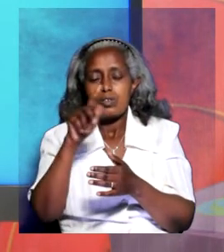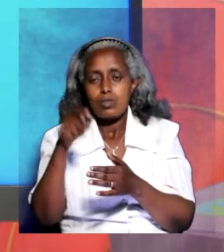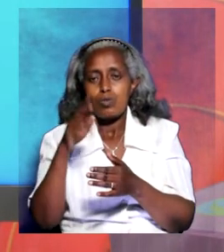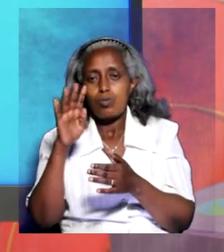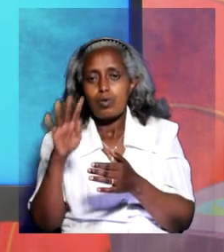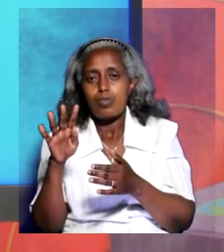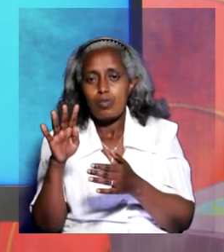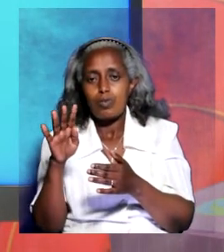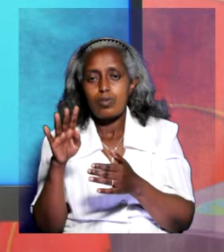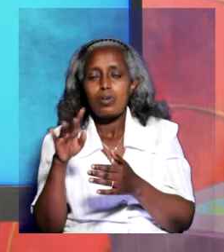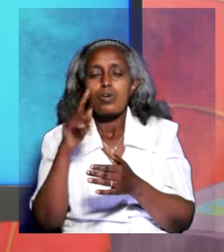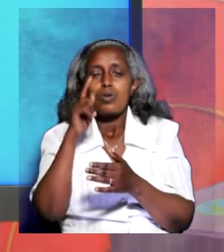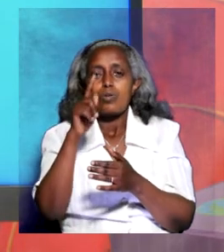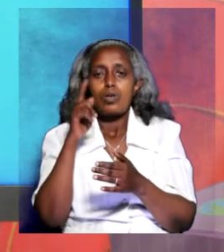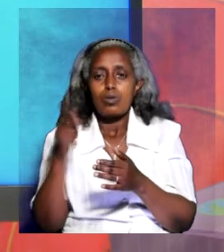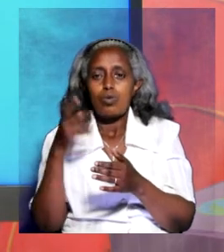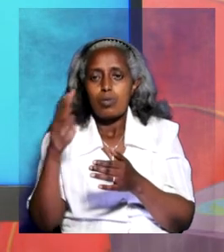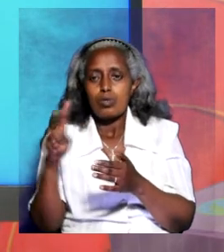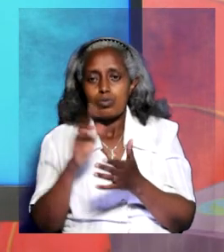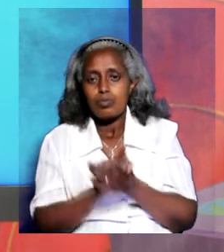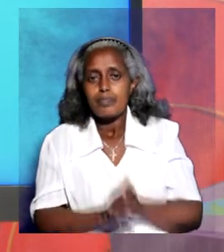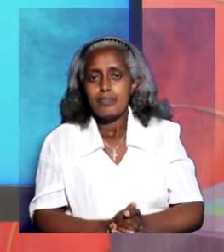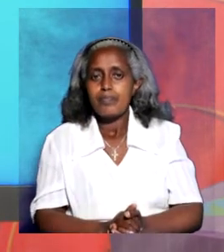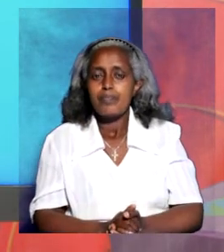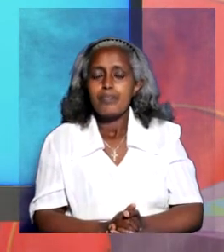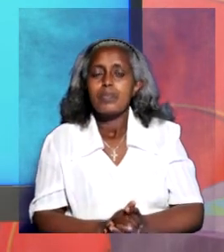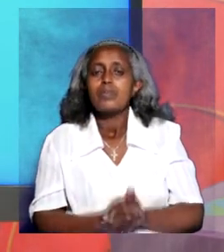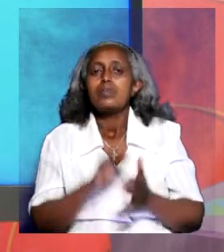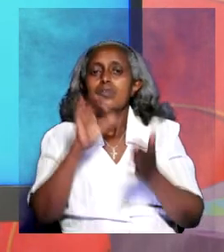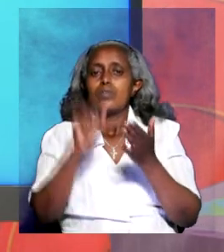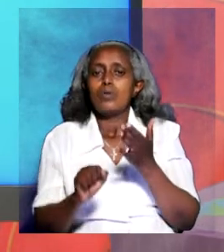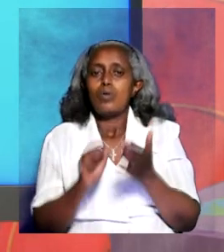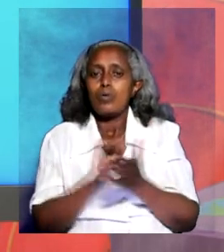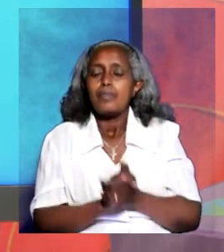3,4 to 1,2. So,